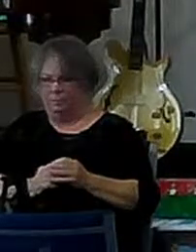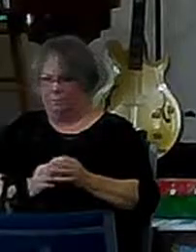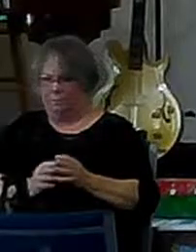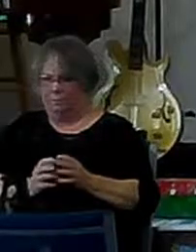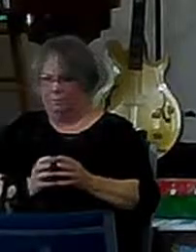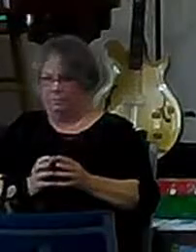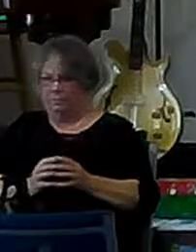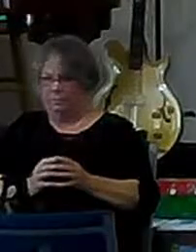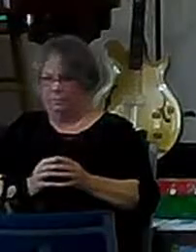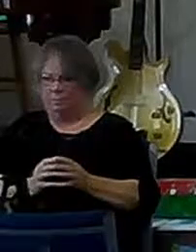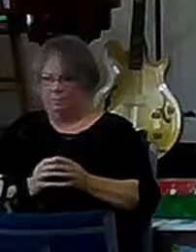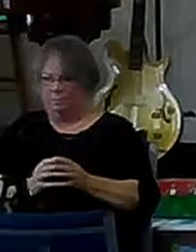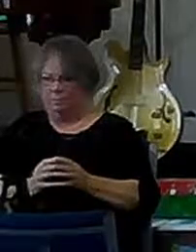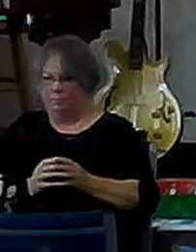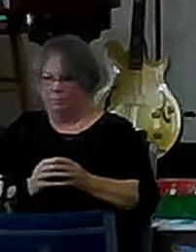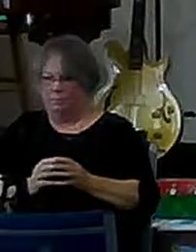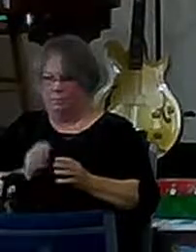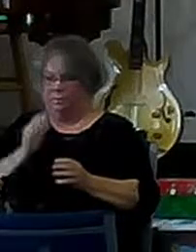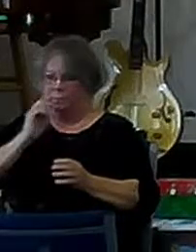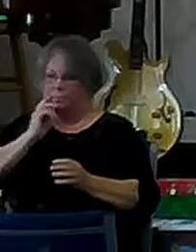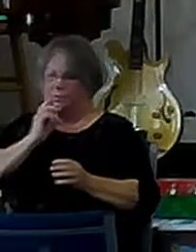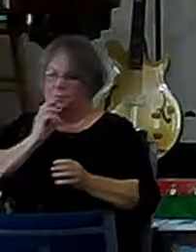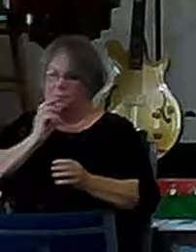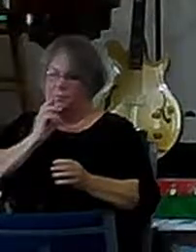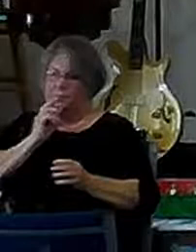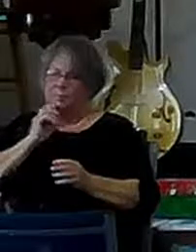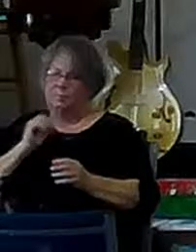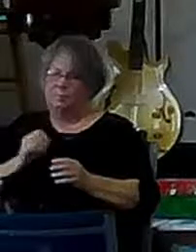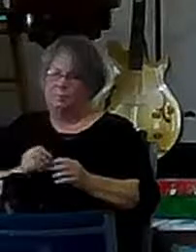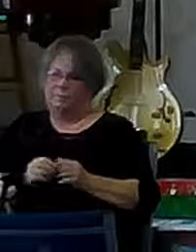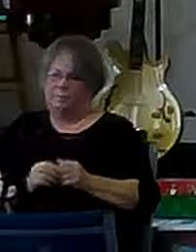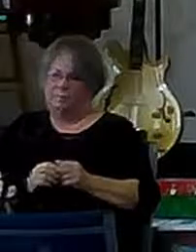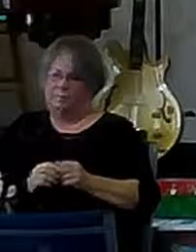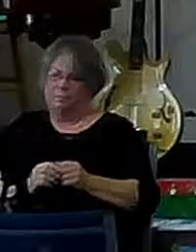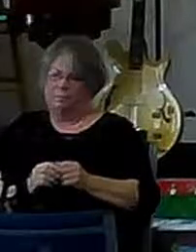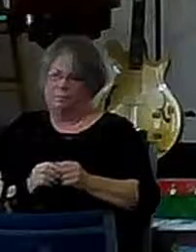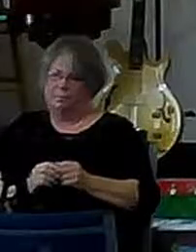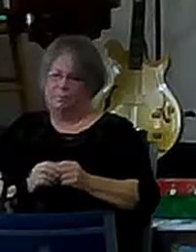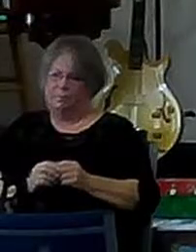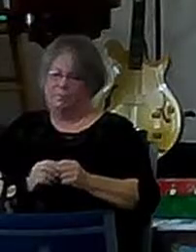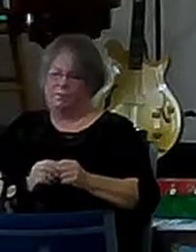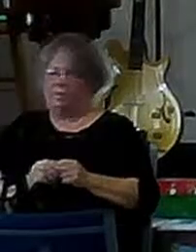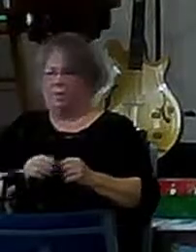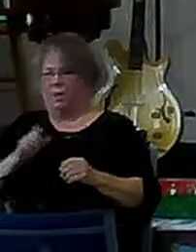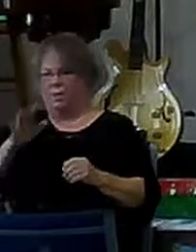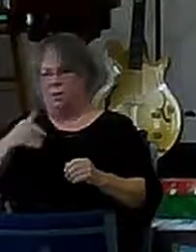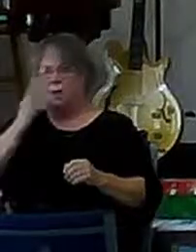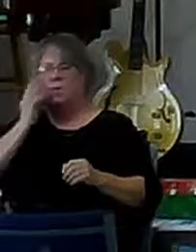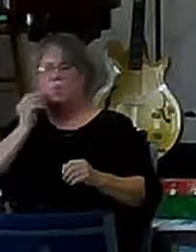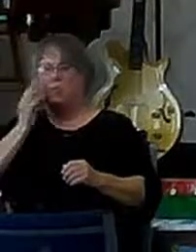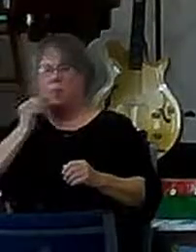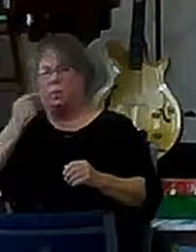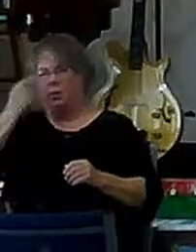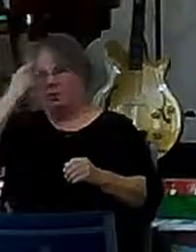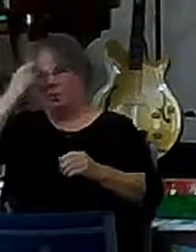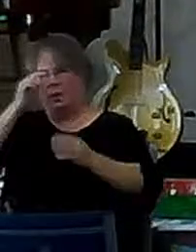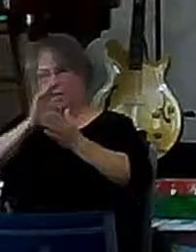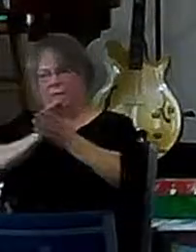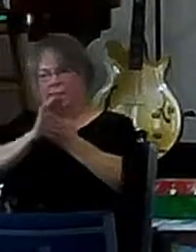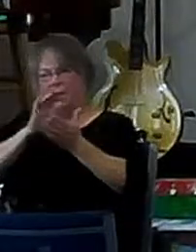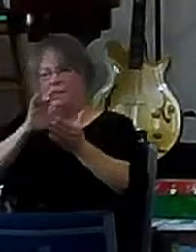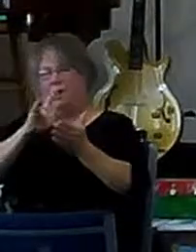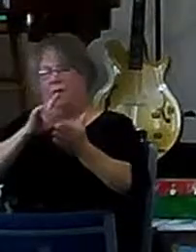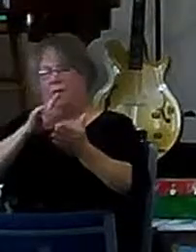we worship an exalted man, and he rules over a world, so you